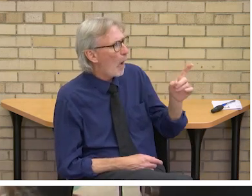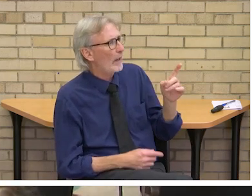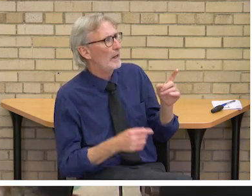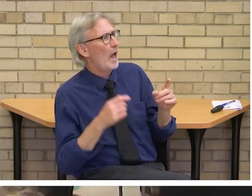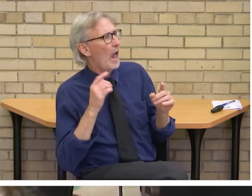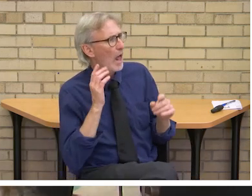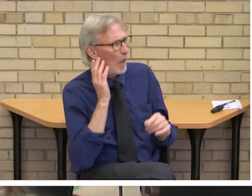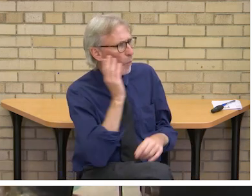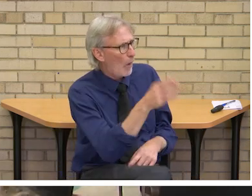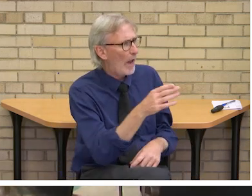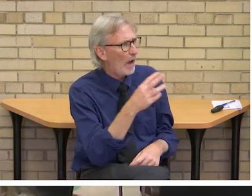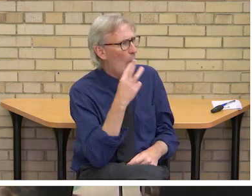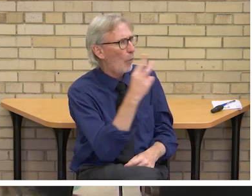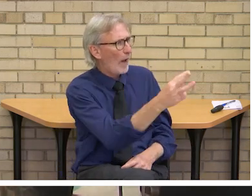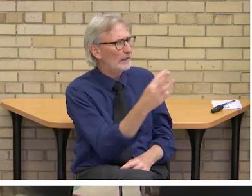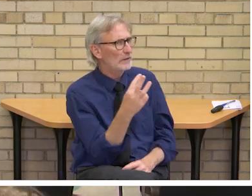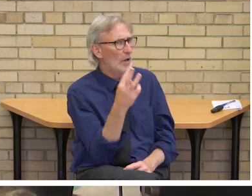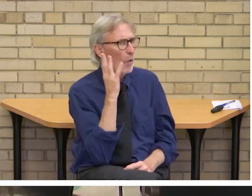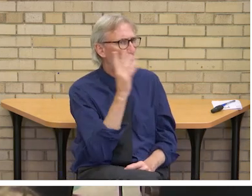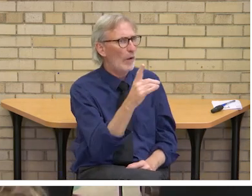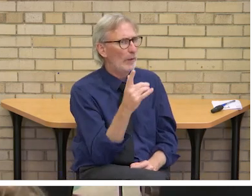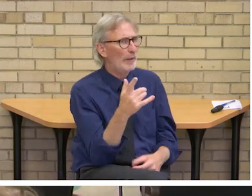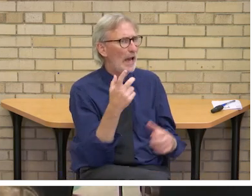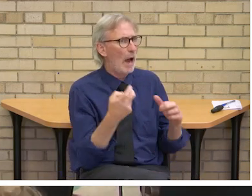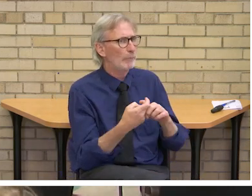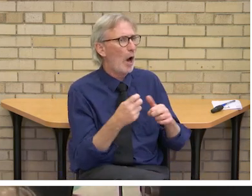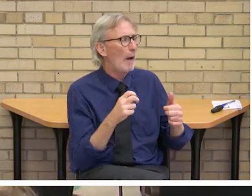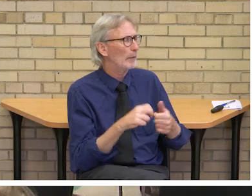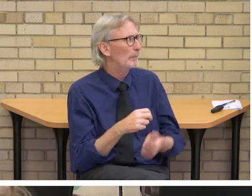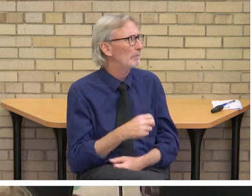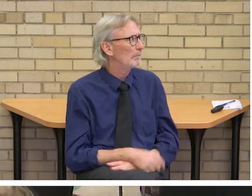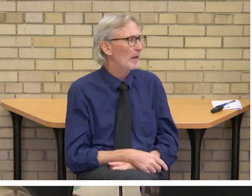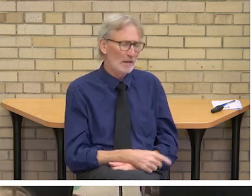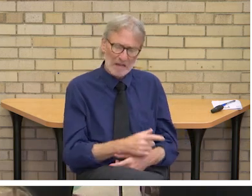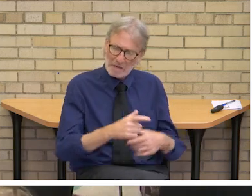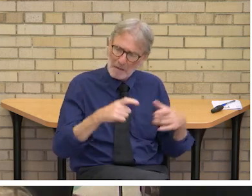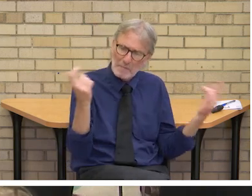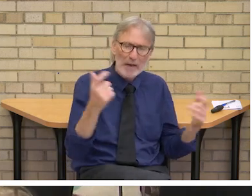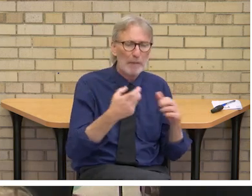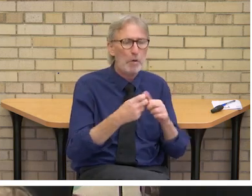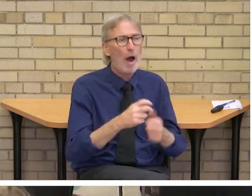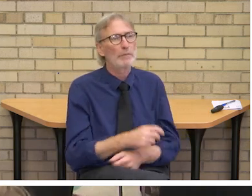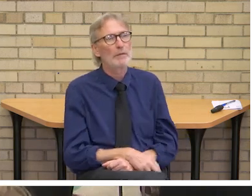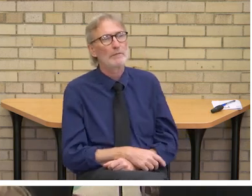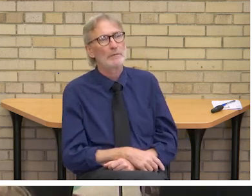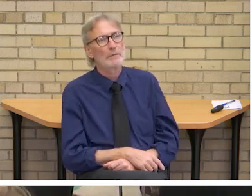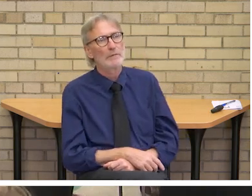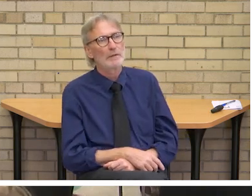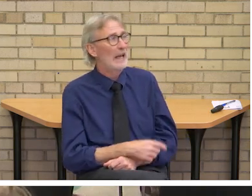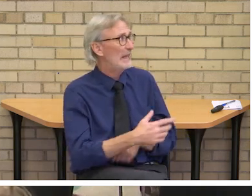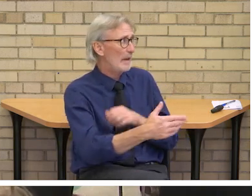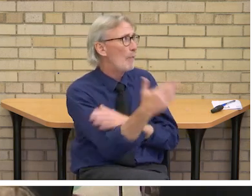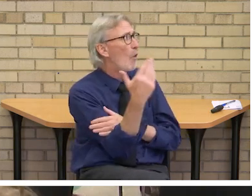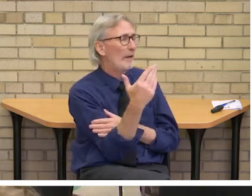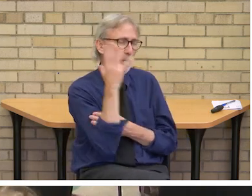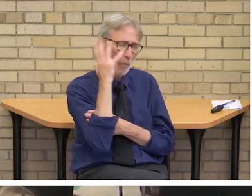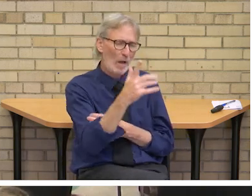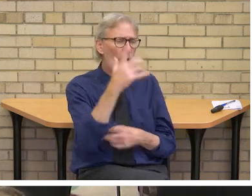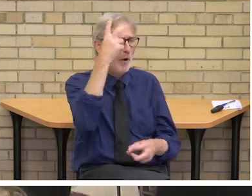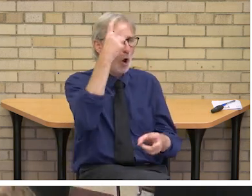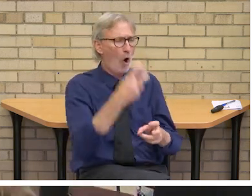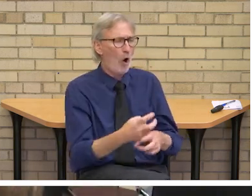is, it's going to be a problem. It's going to be a big problem. It's going to be a huge problem, in the mornings especially.